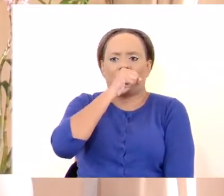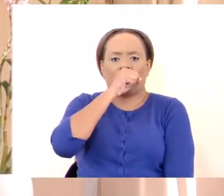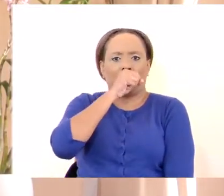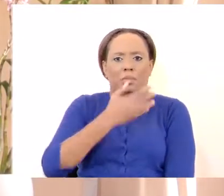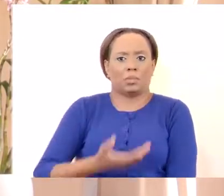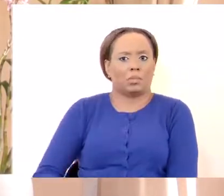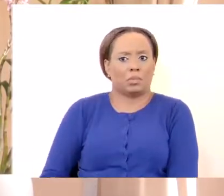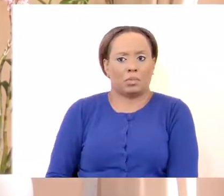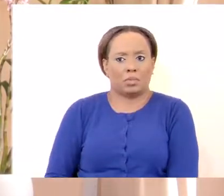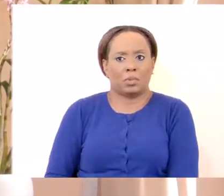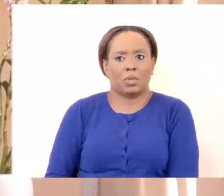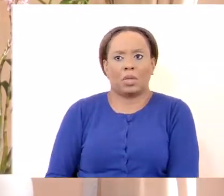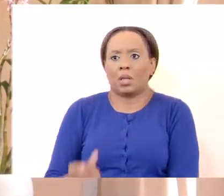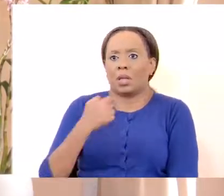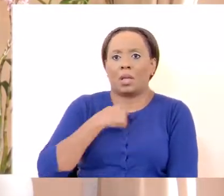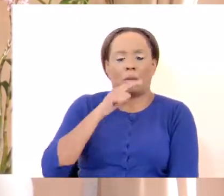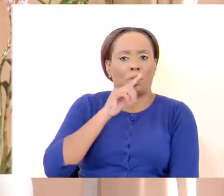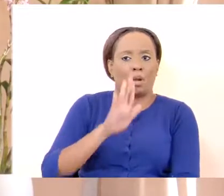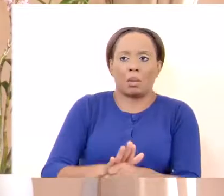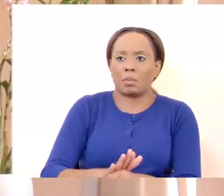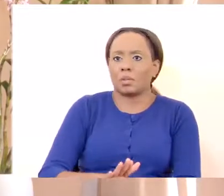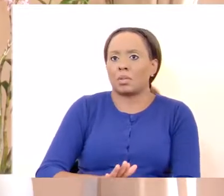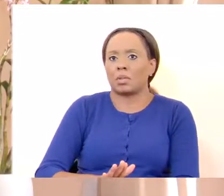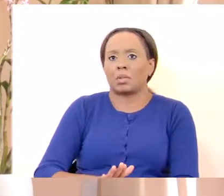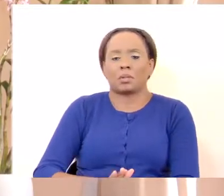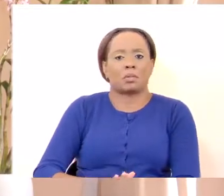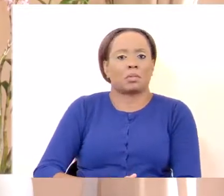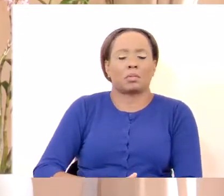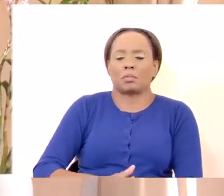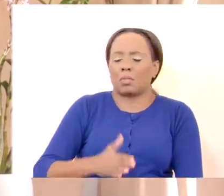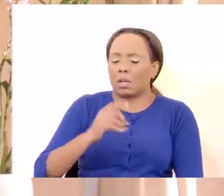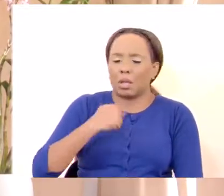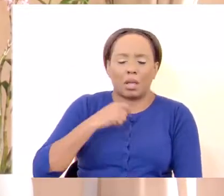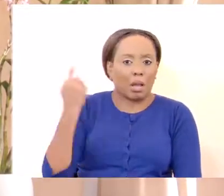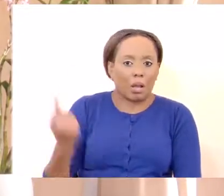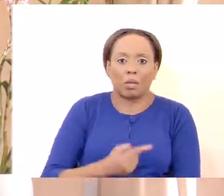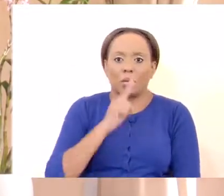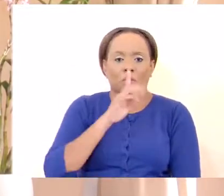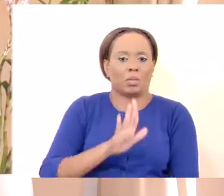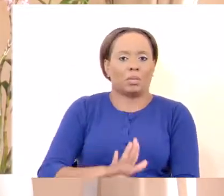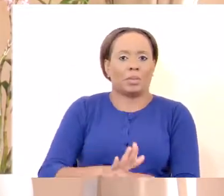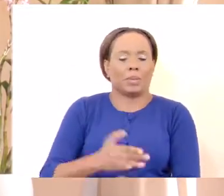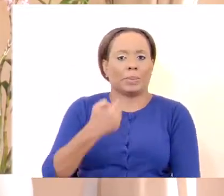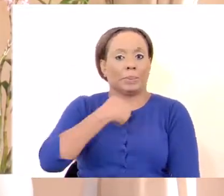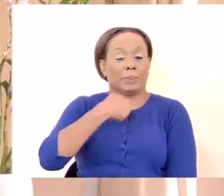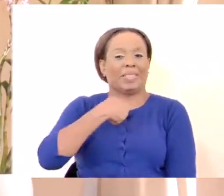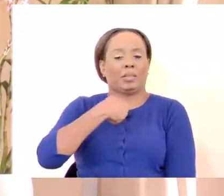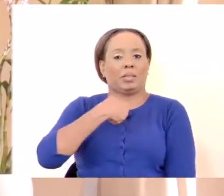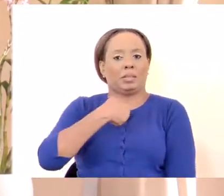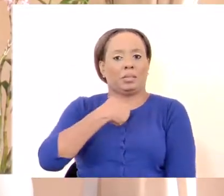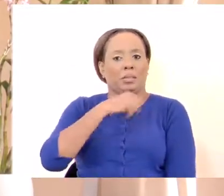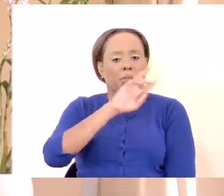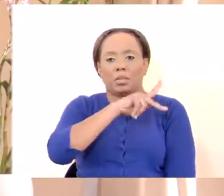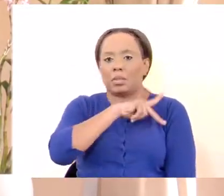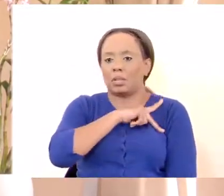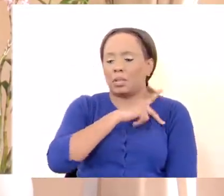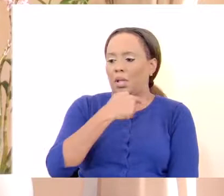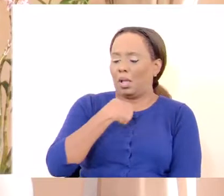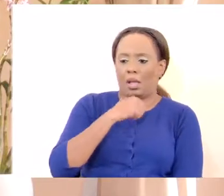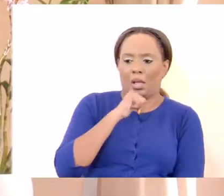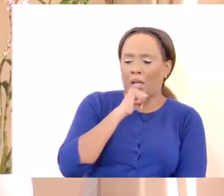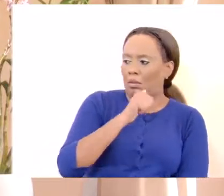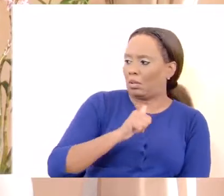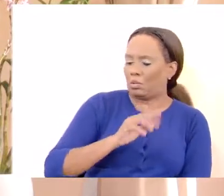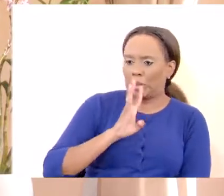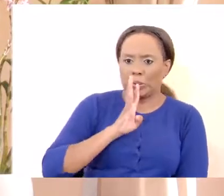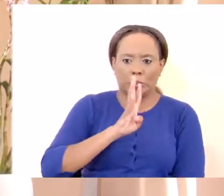I try to assure you each time I meet the press, is that I personally do not like to speak